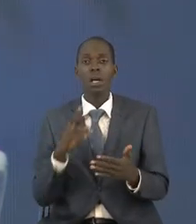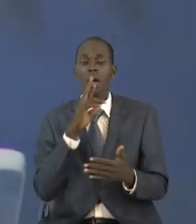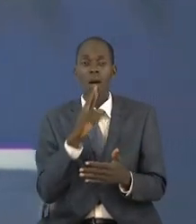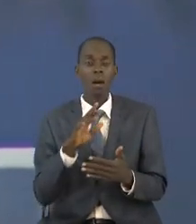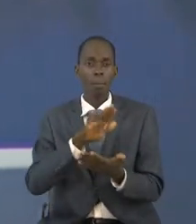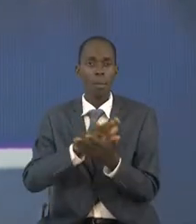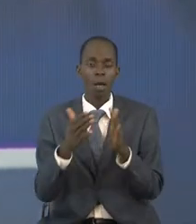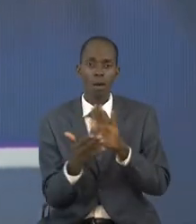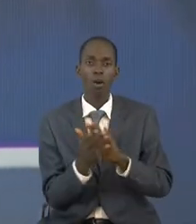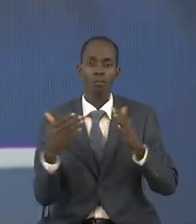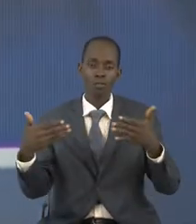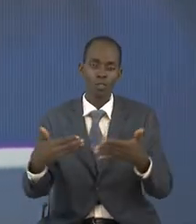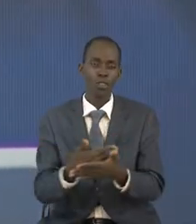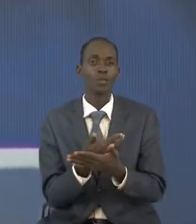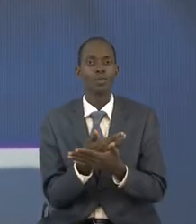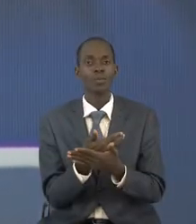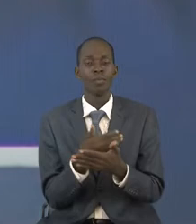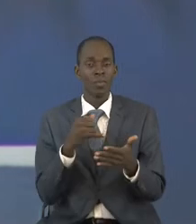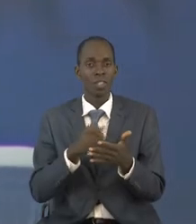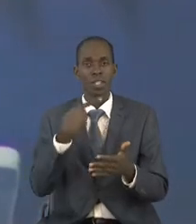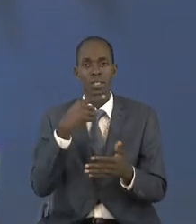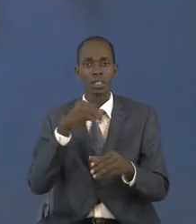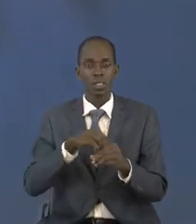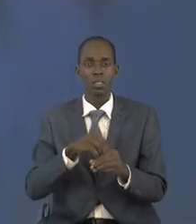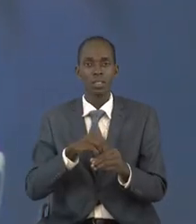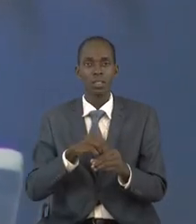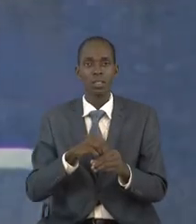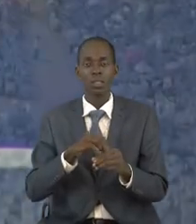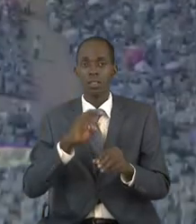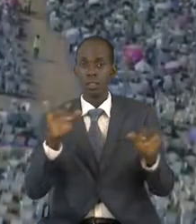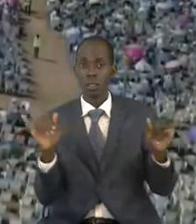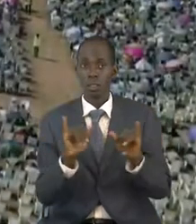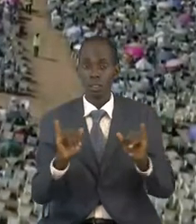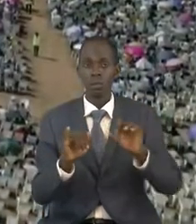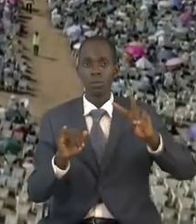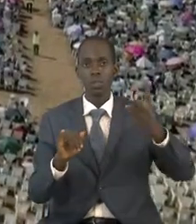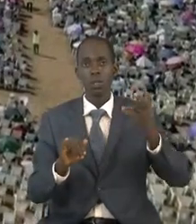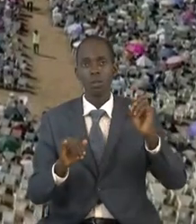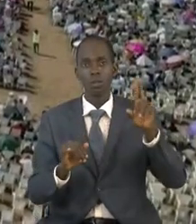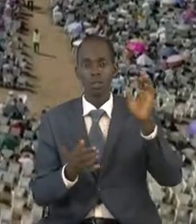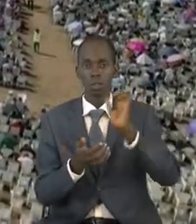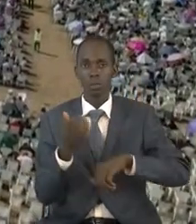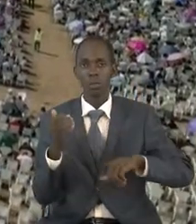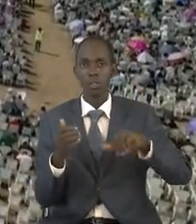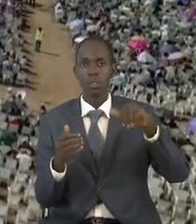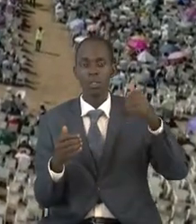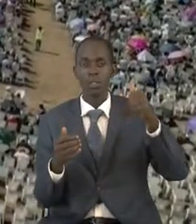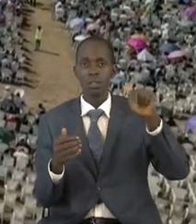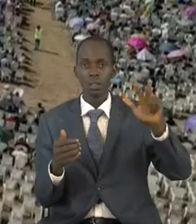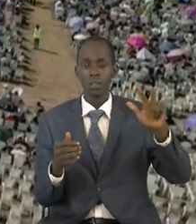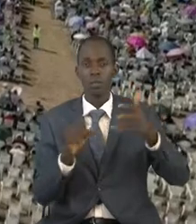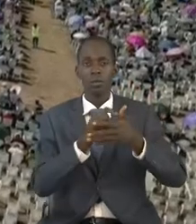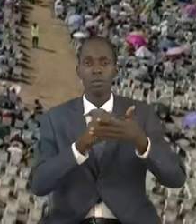become new. It tells us in chapter 4 of that same 2 Corinthians, verse 13, it says,